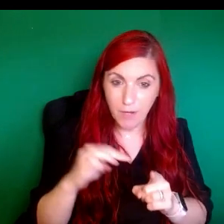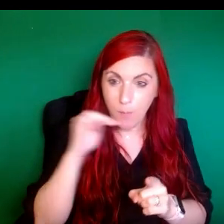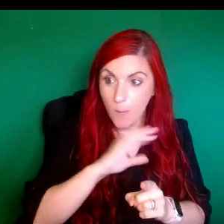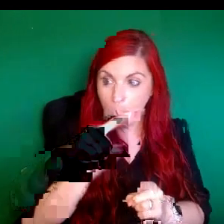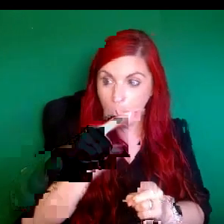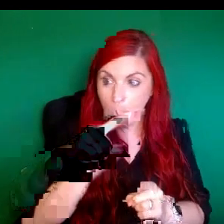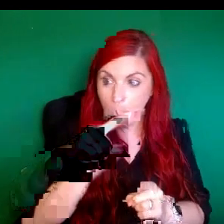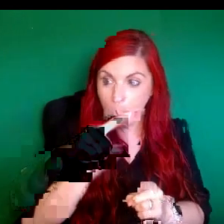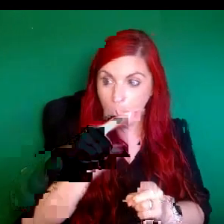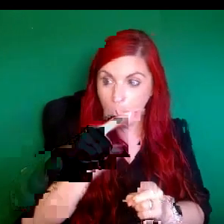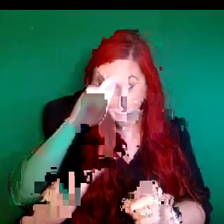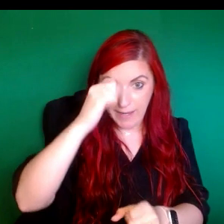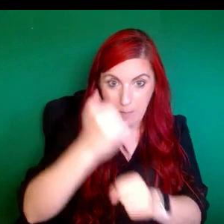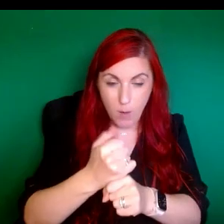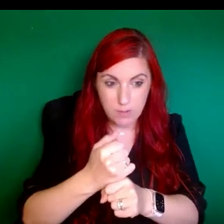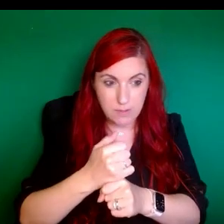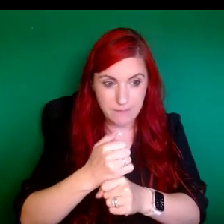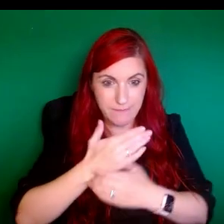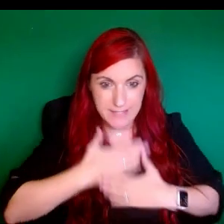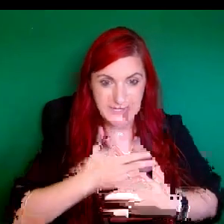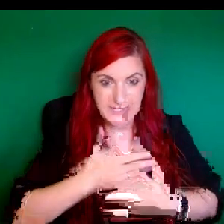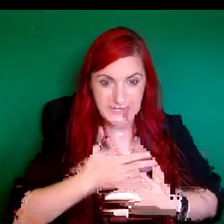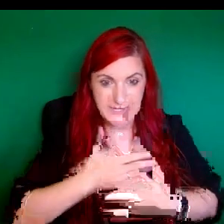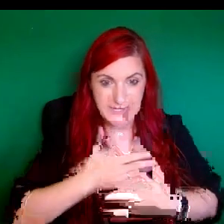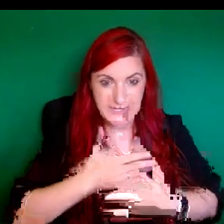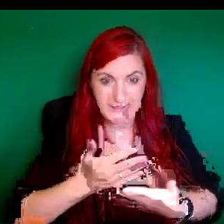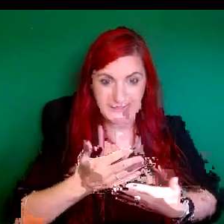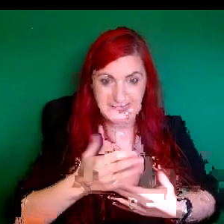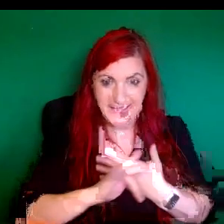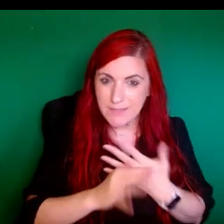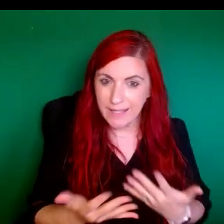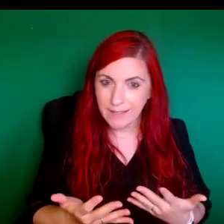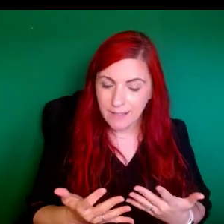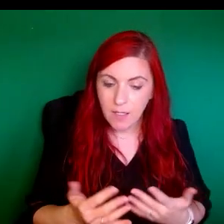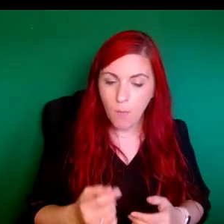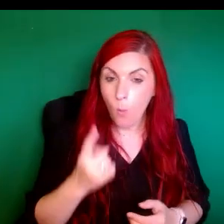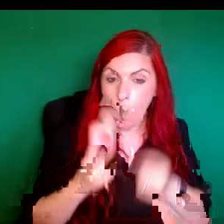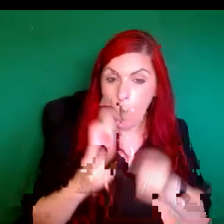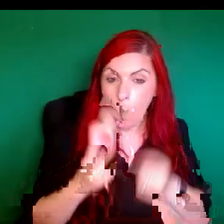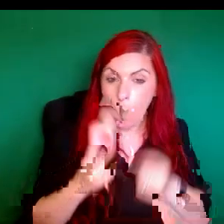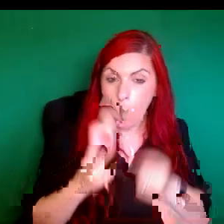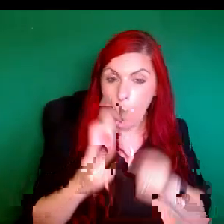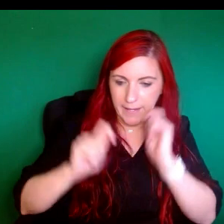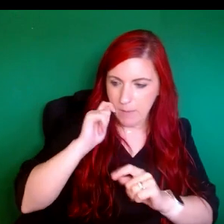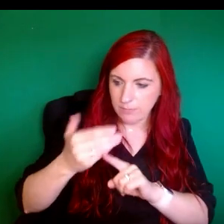and that's an emotional safety. That I've been thinking about in the last few years.